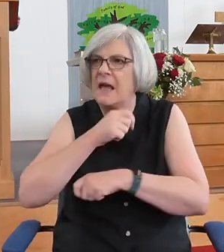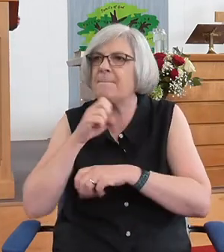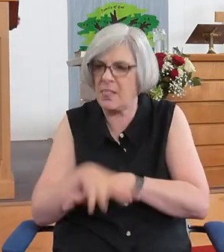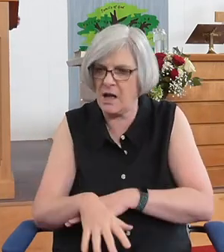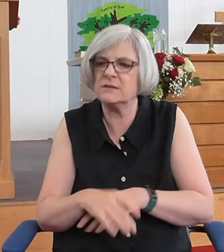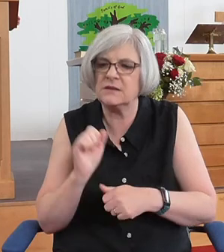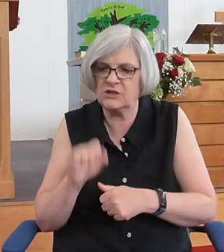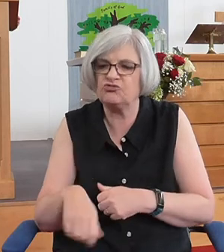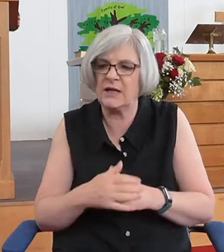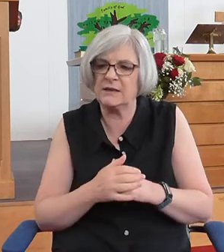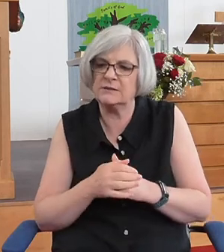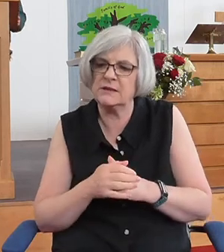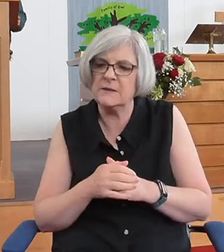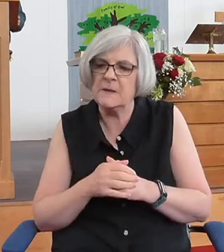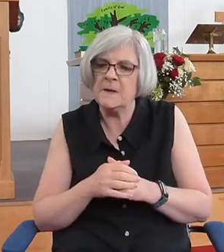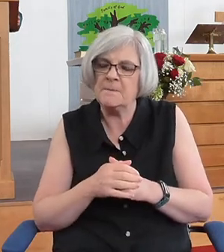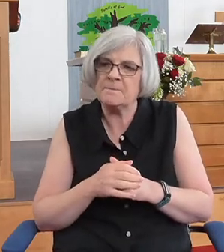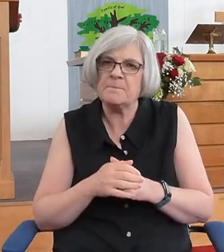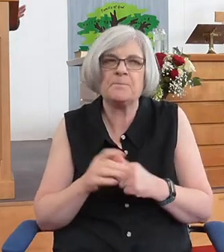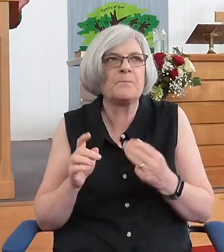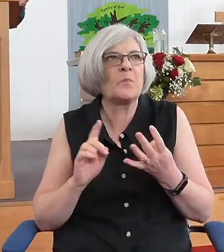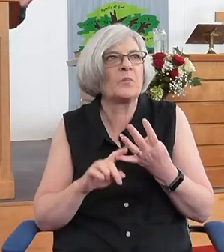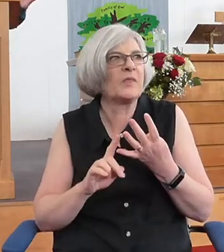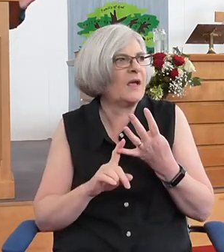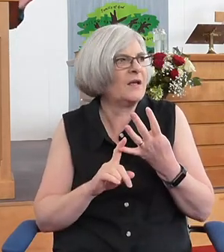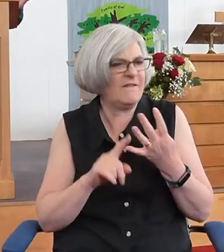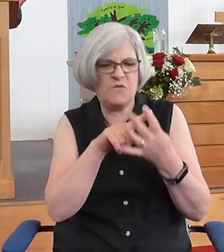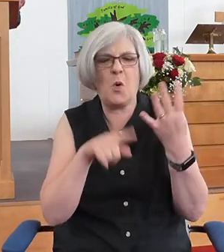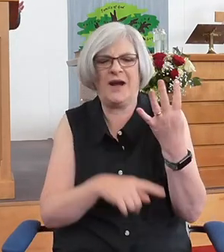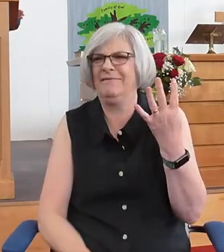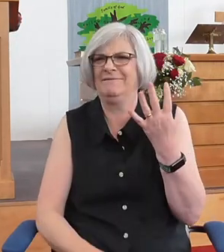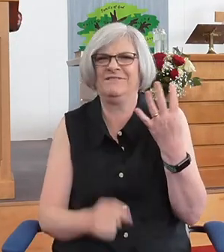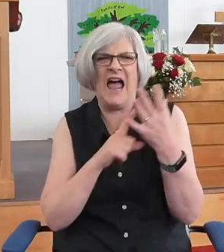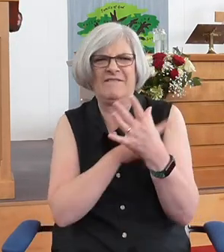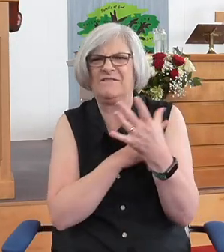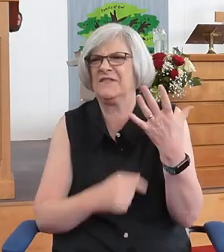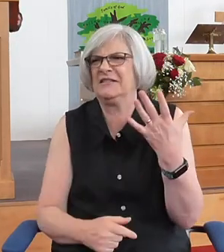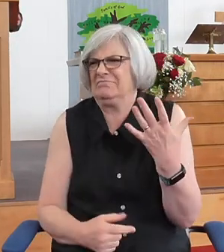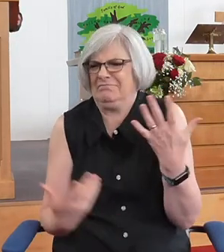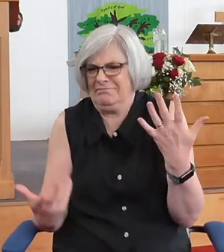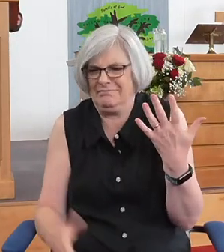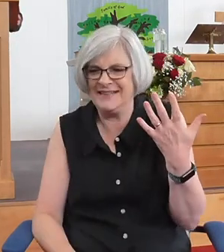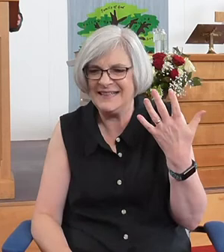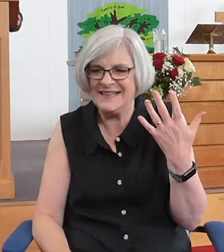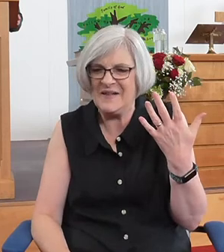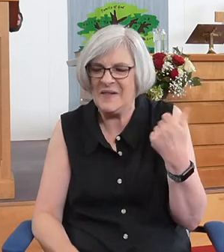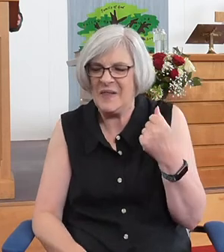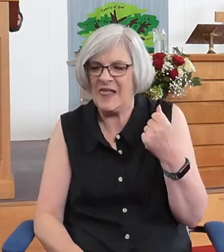right. So that's what we've got so far. Four, five, something like that.